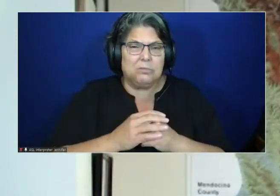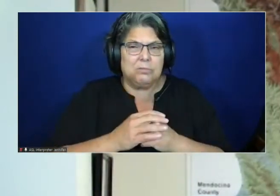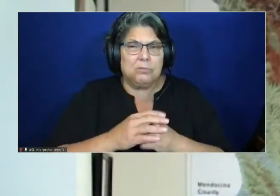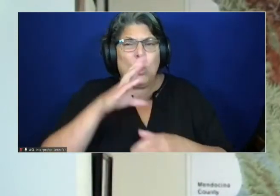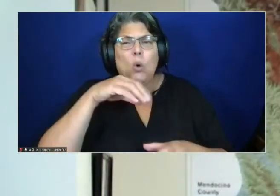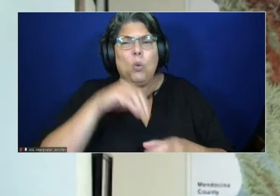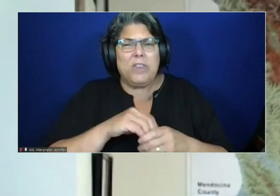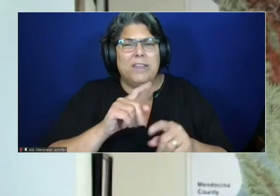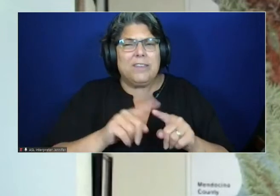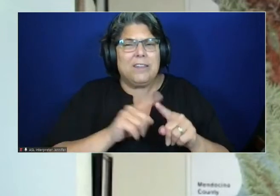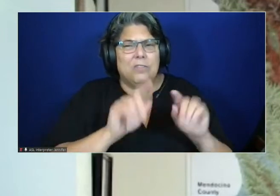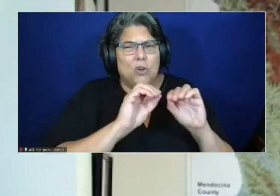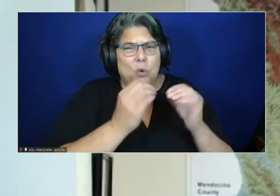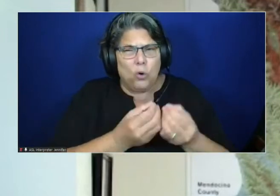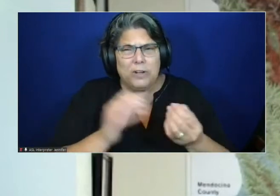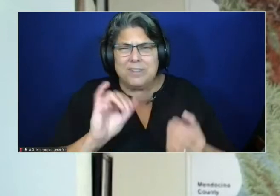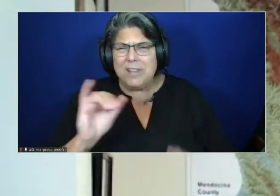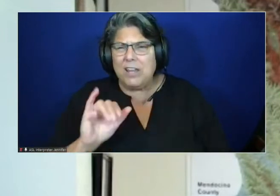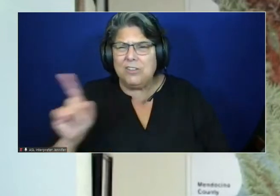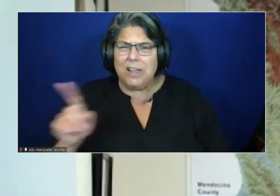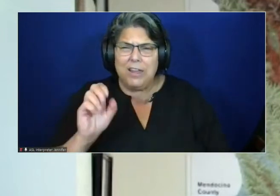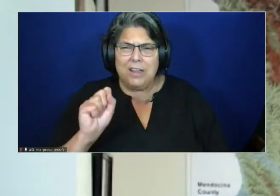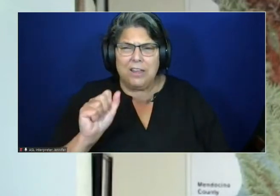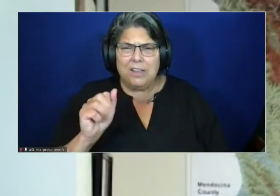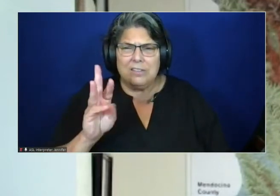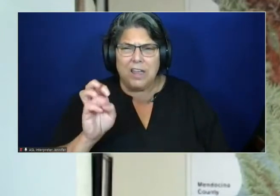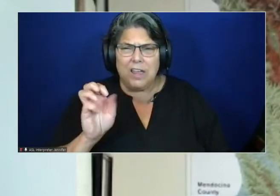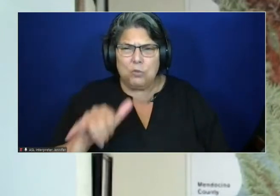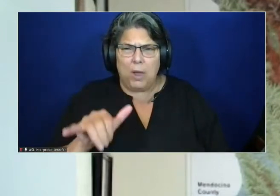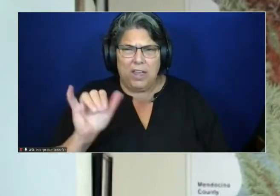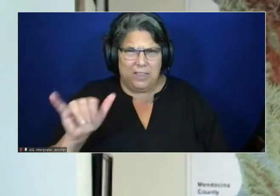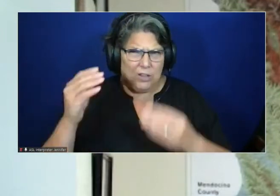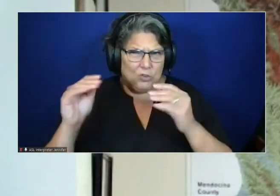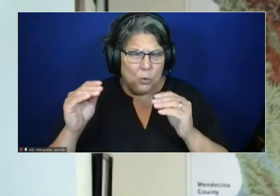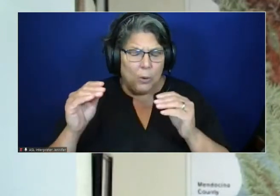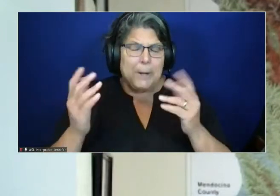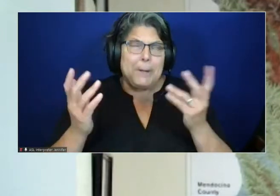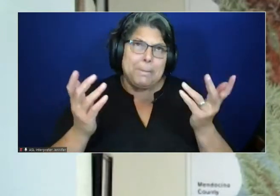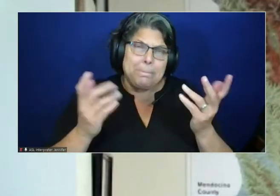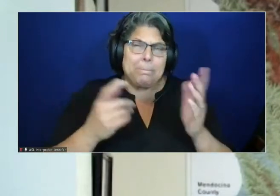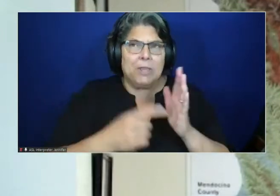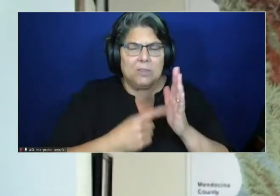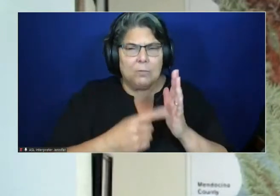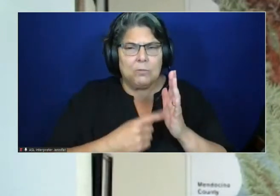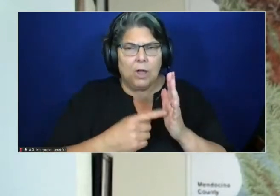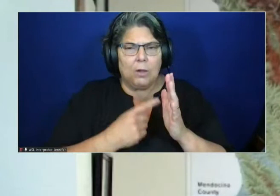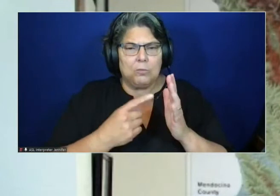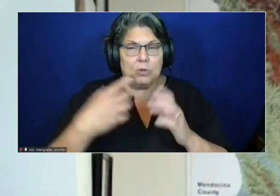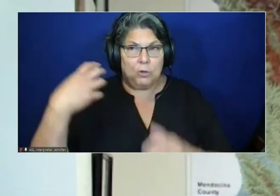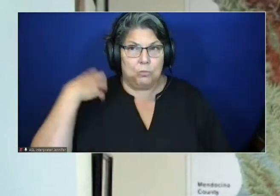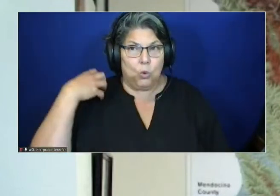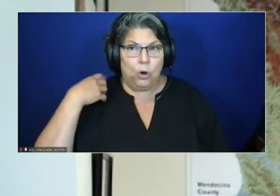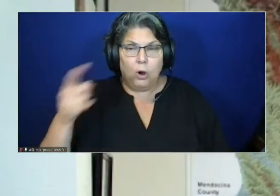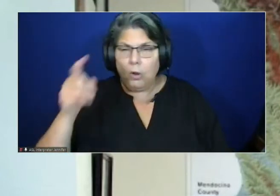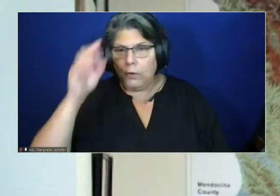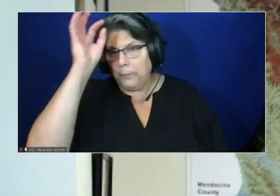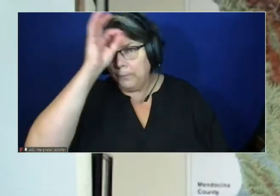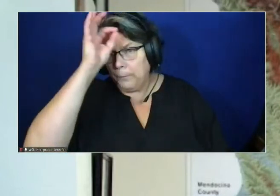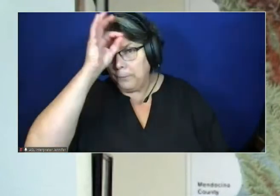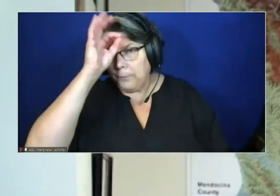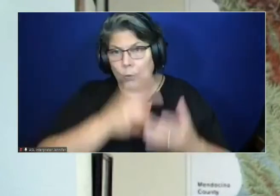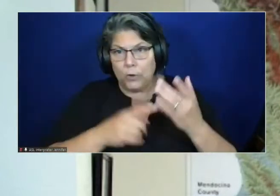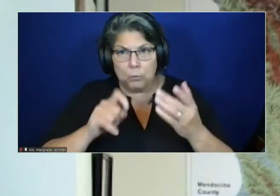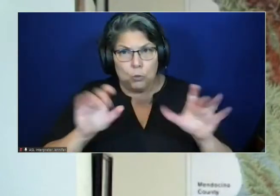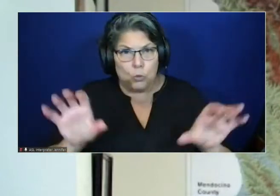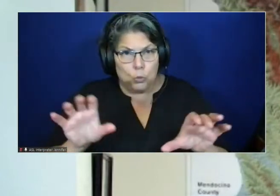organizations, you mentioned Safeway. Sometimes we've run into situations where the employer is not aware of what needs to